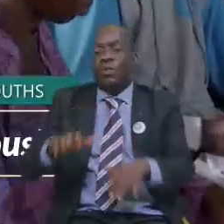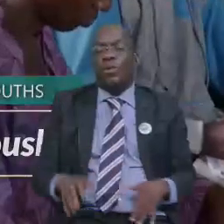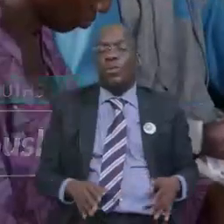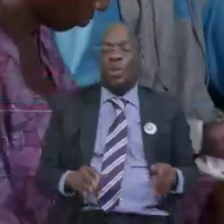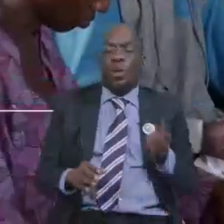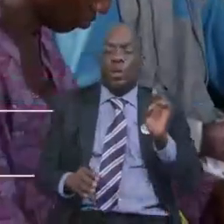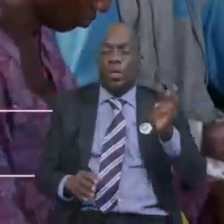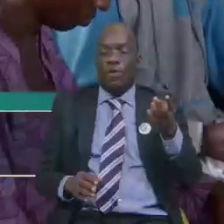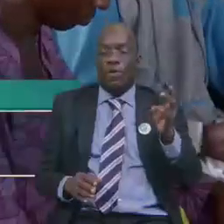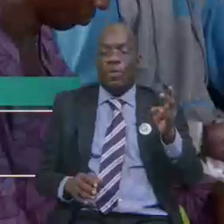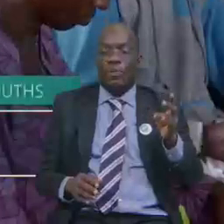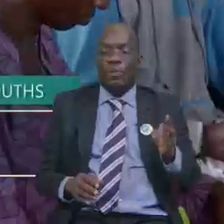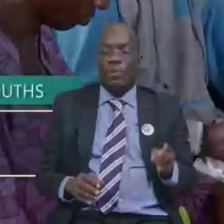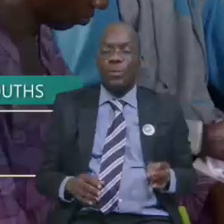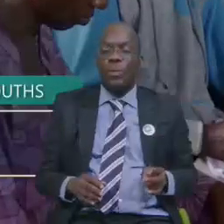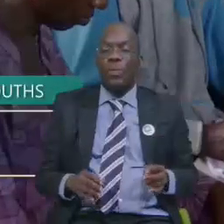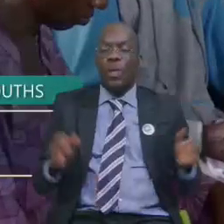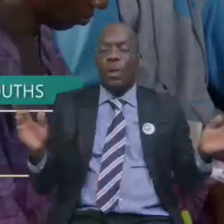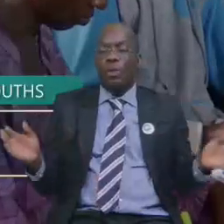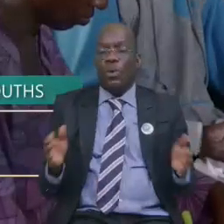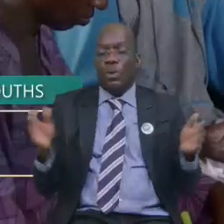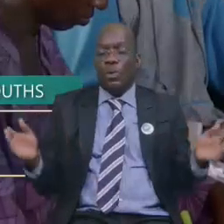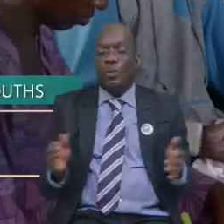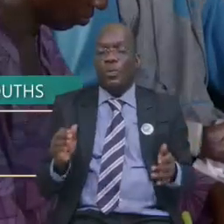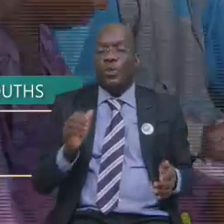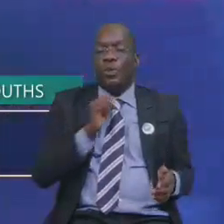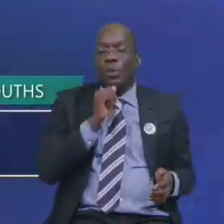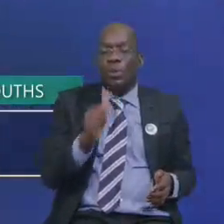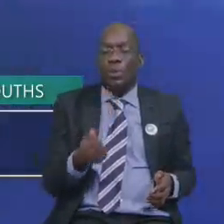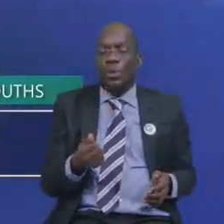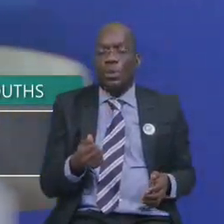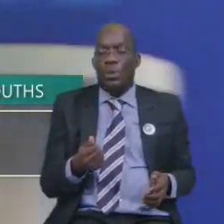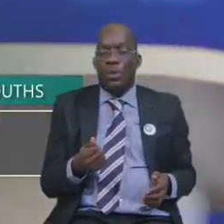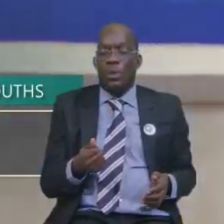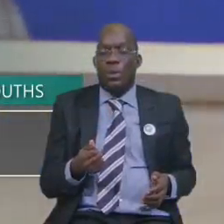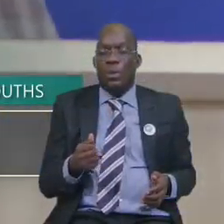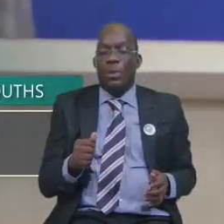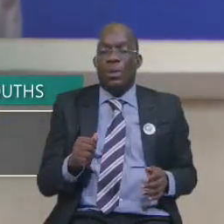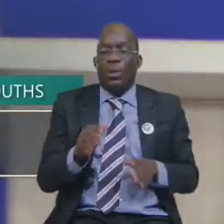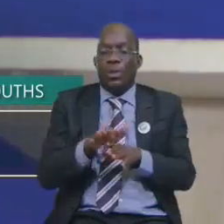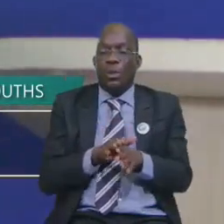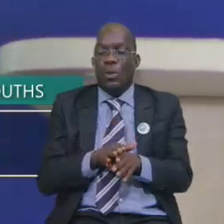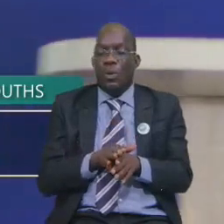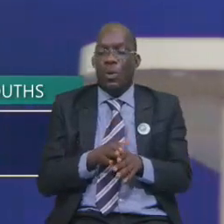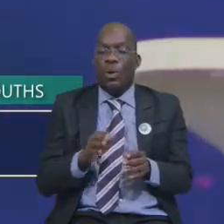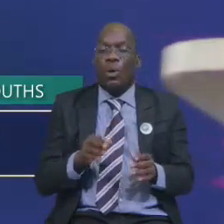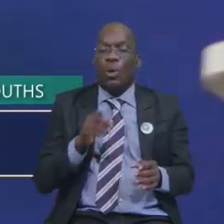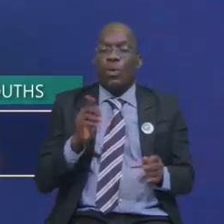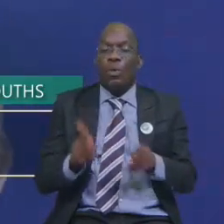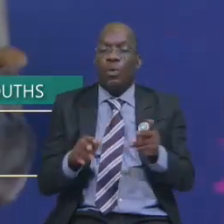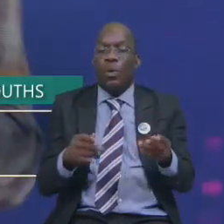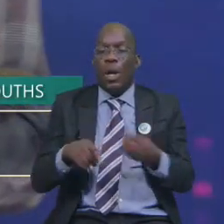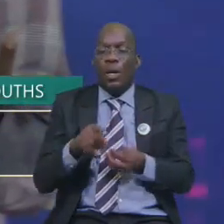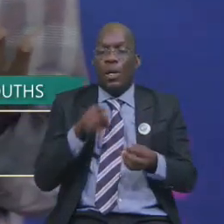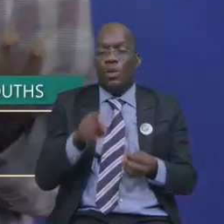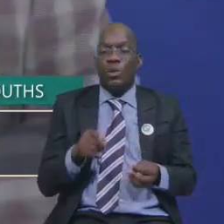seven, motivate on steady subordinates transformationally. The people around you, it's not